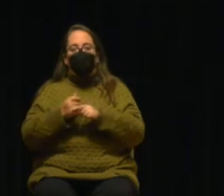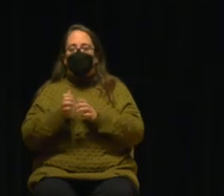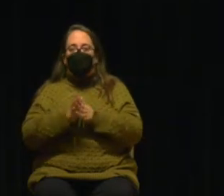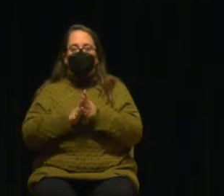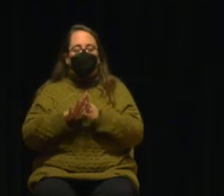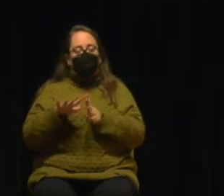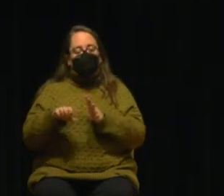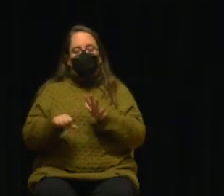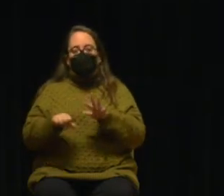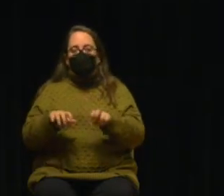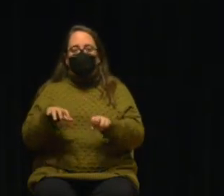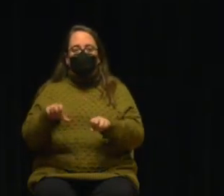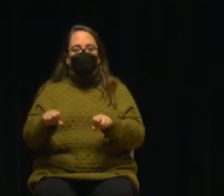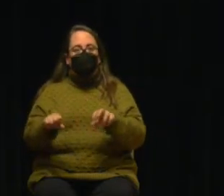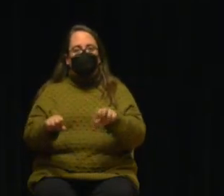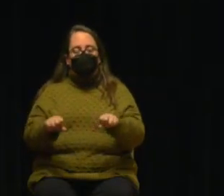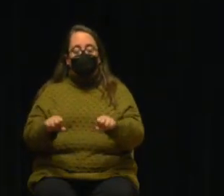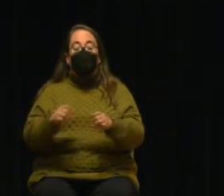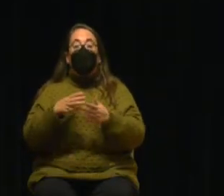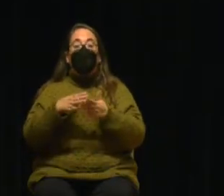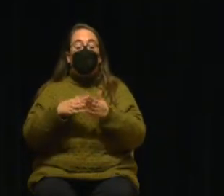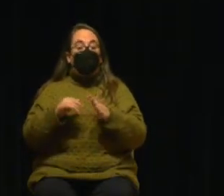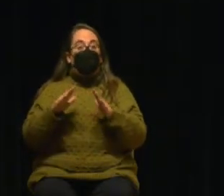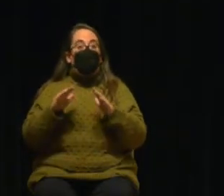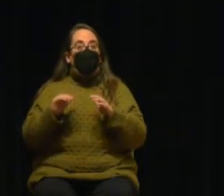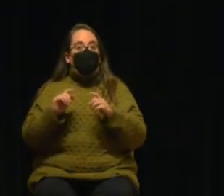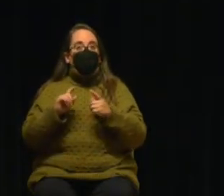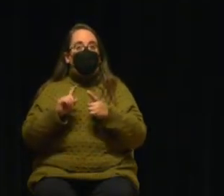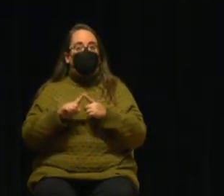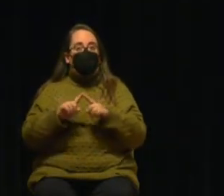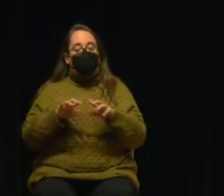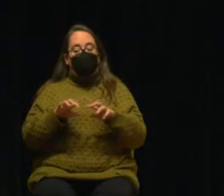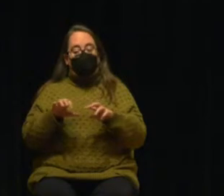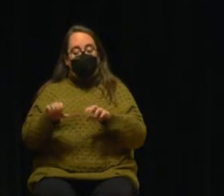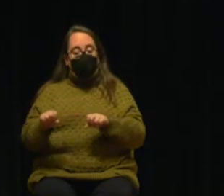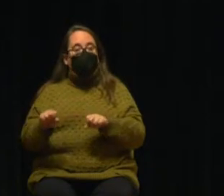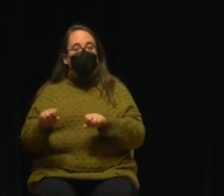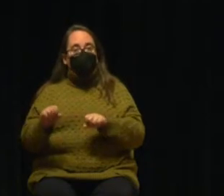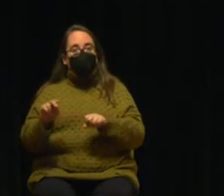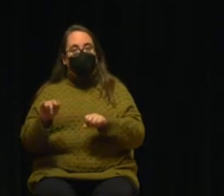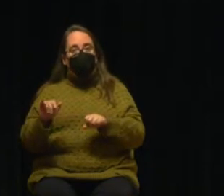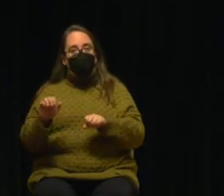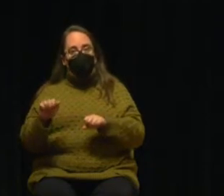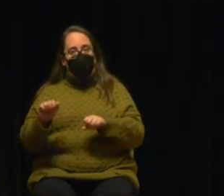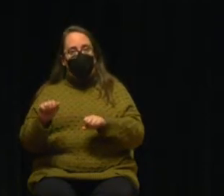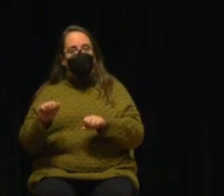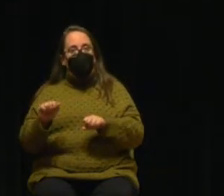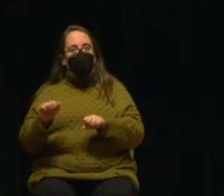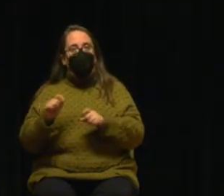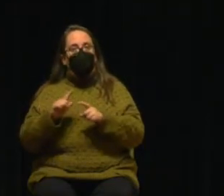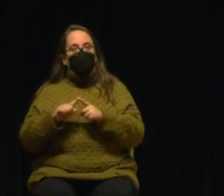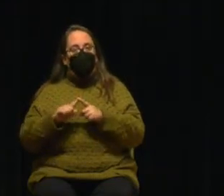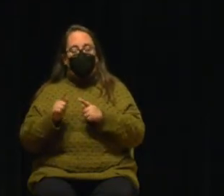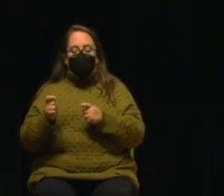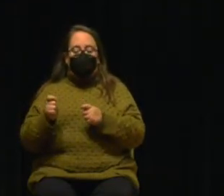point. Some of them hoped to actually capture this territory, to incorporate these newly independent nations